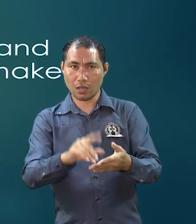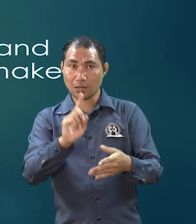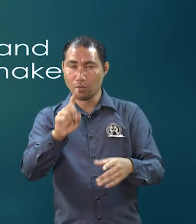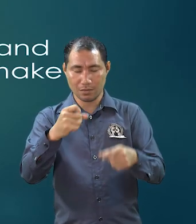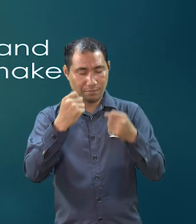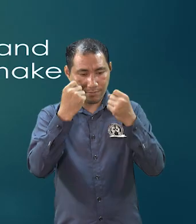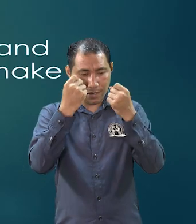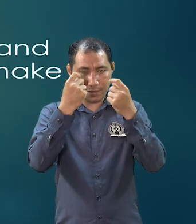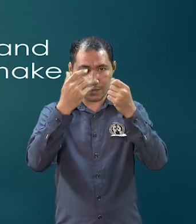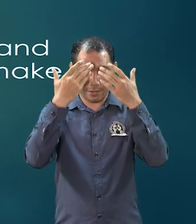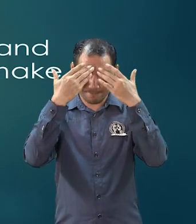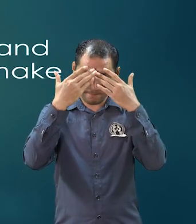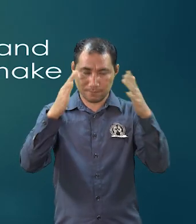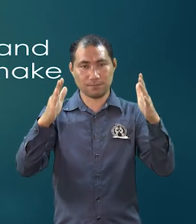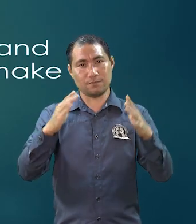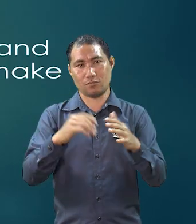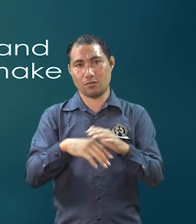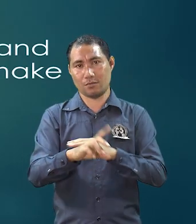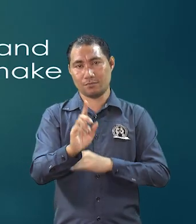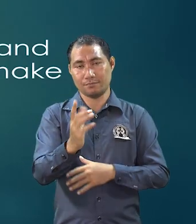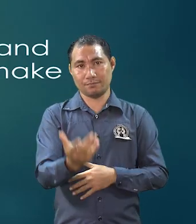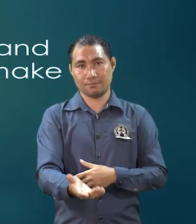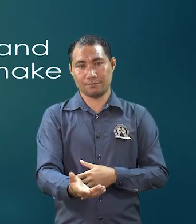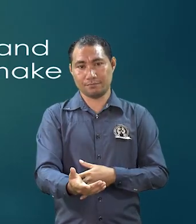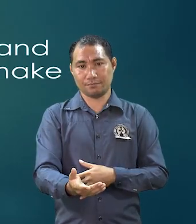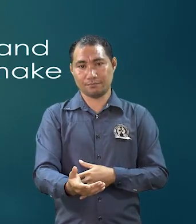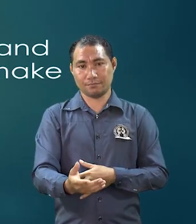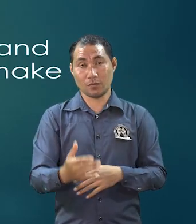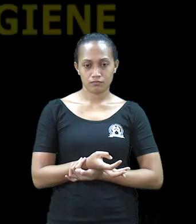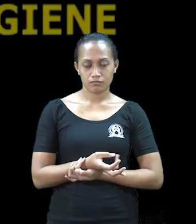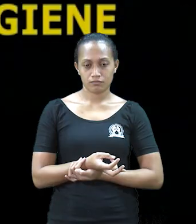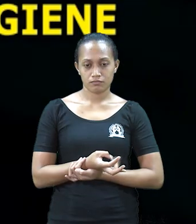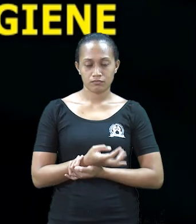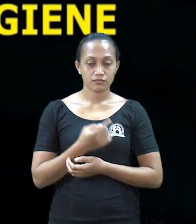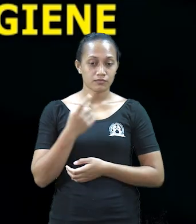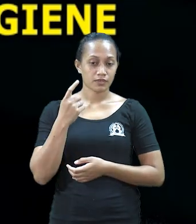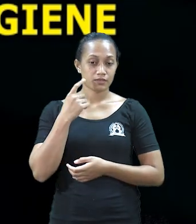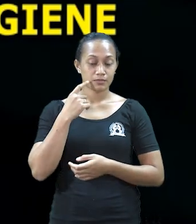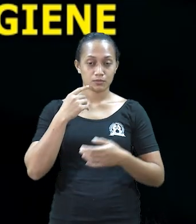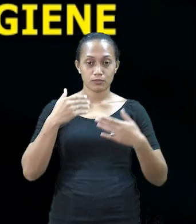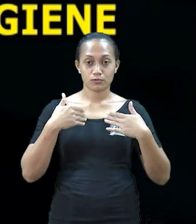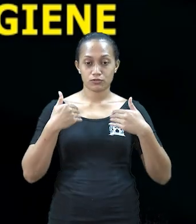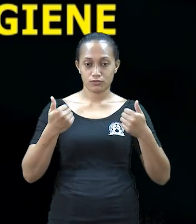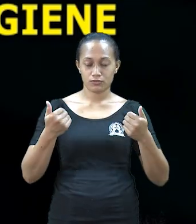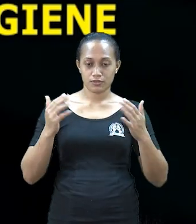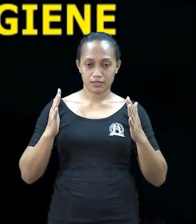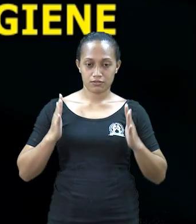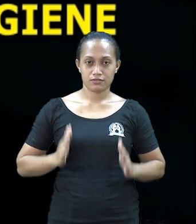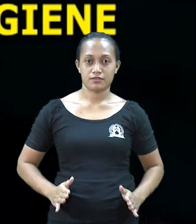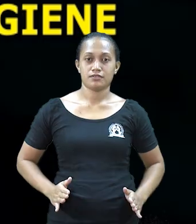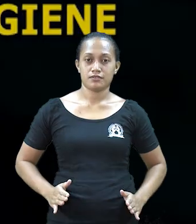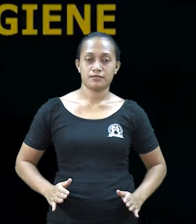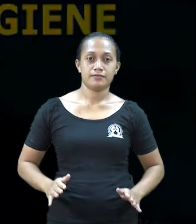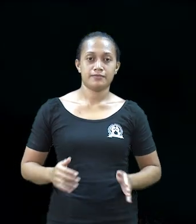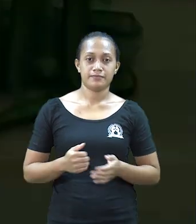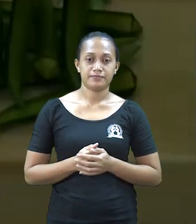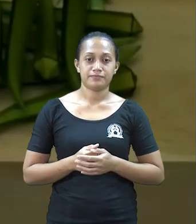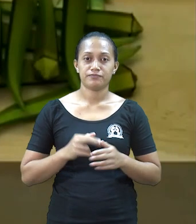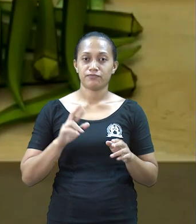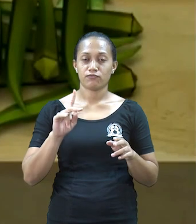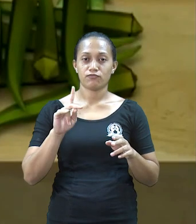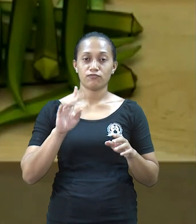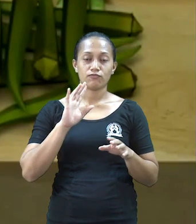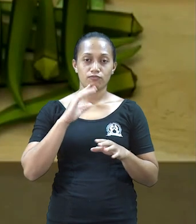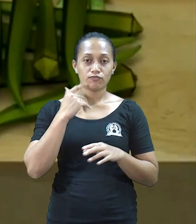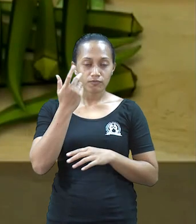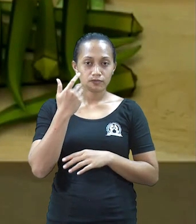tato KLO mua, which is personal hygiene. Simple personal hygiene.